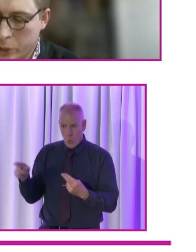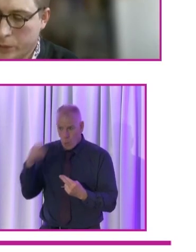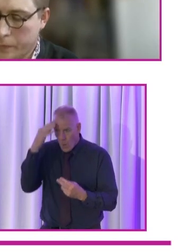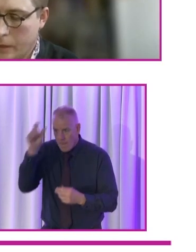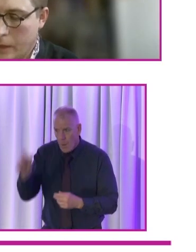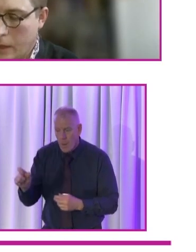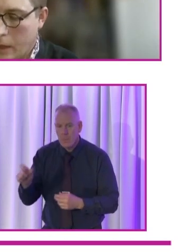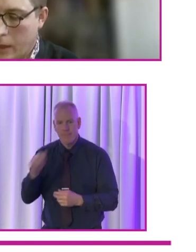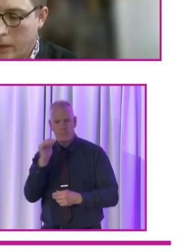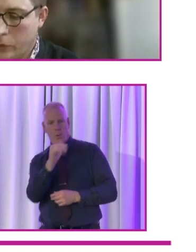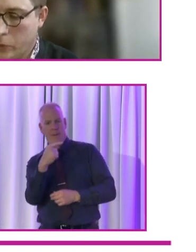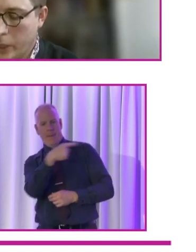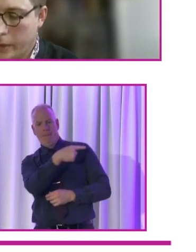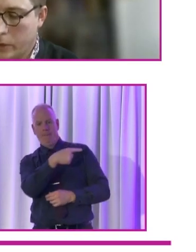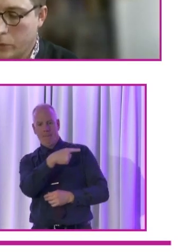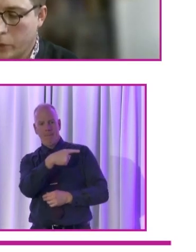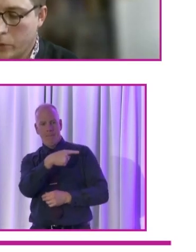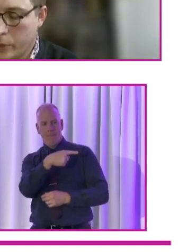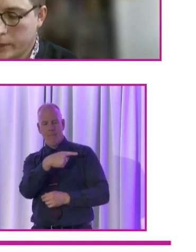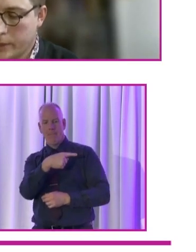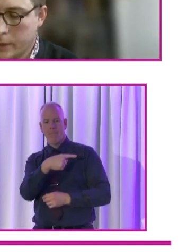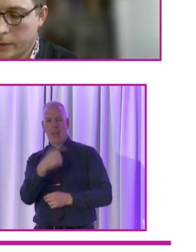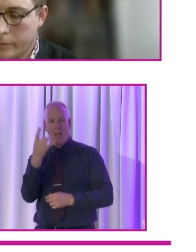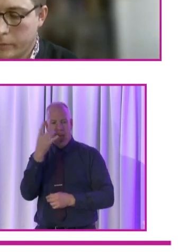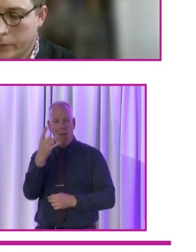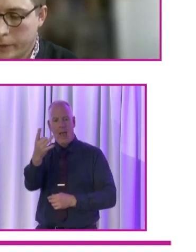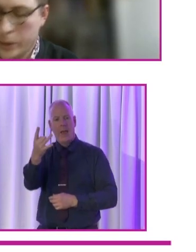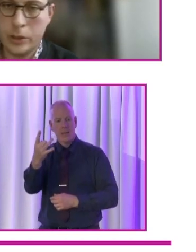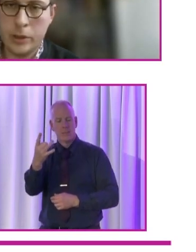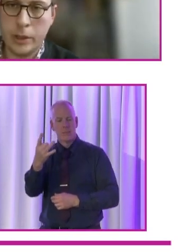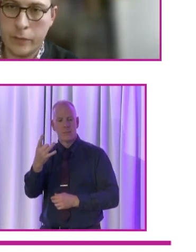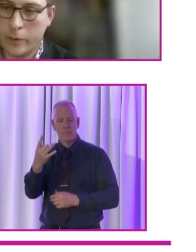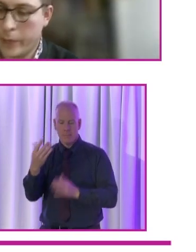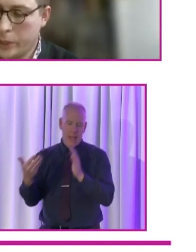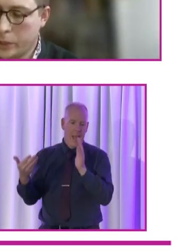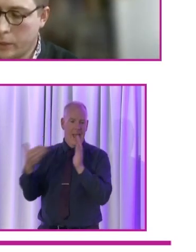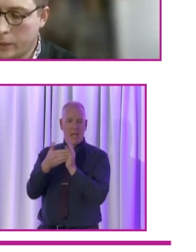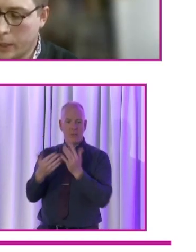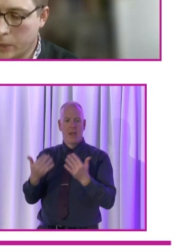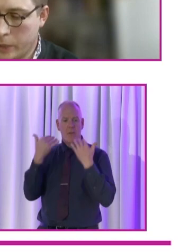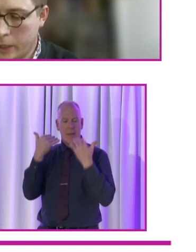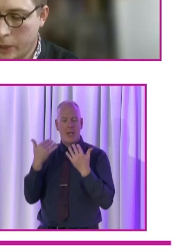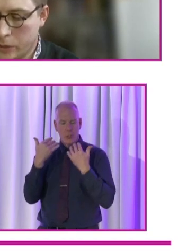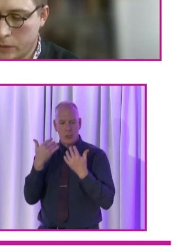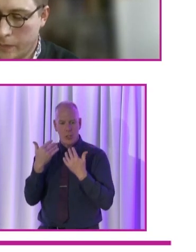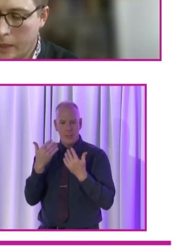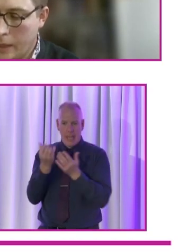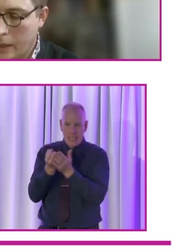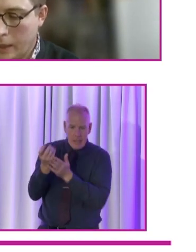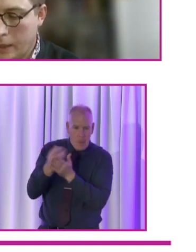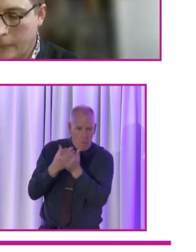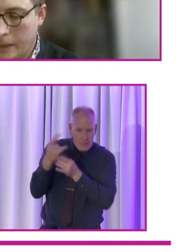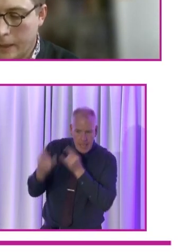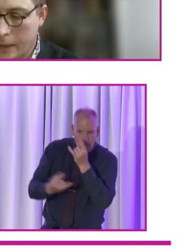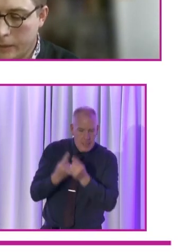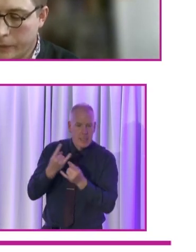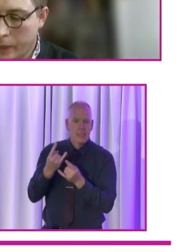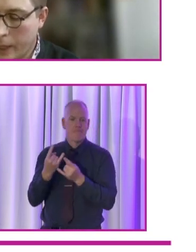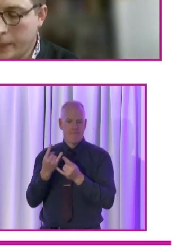in touch. You can request additional information and explanation,